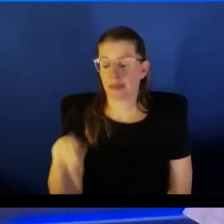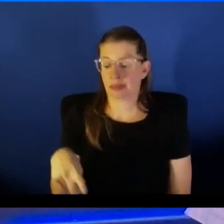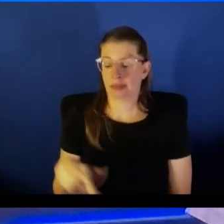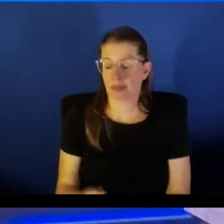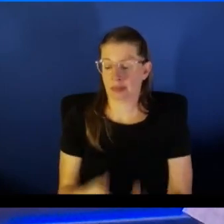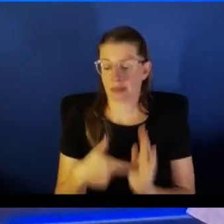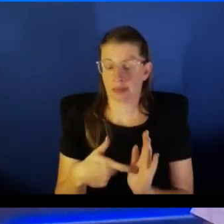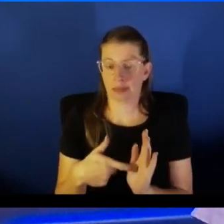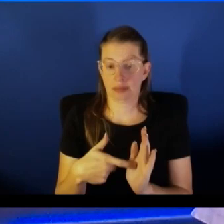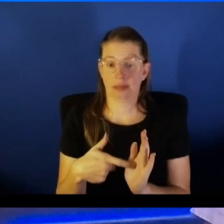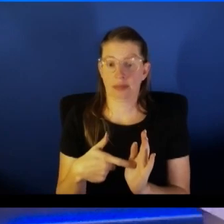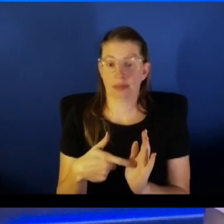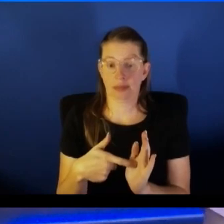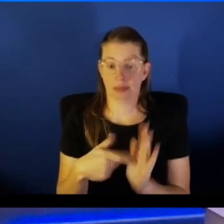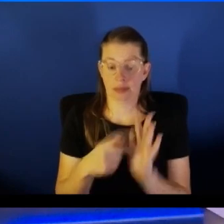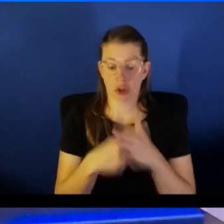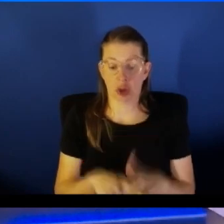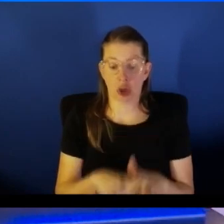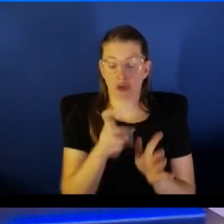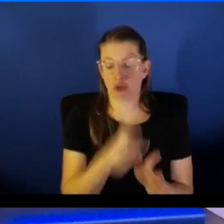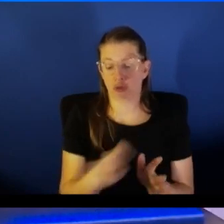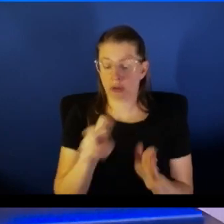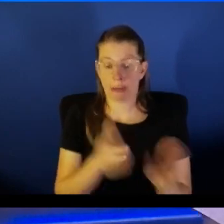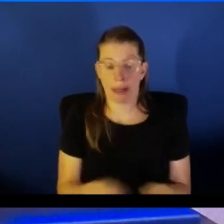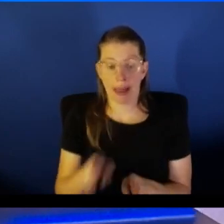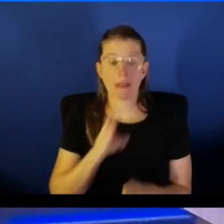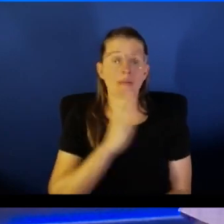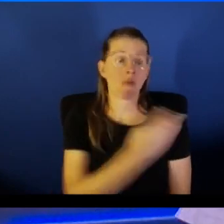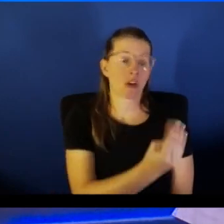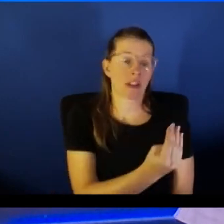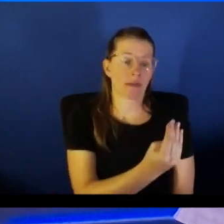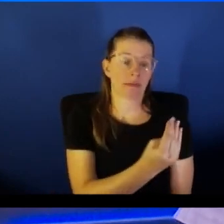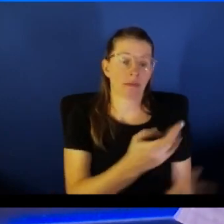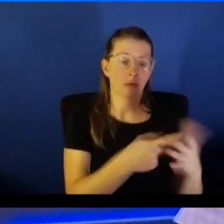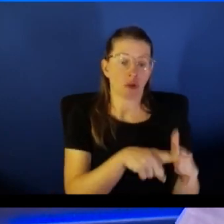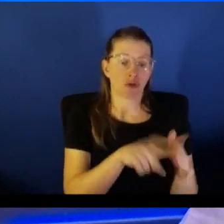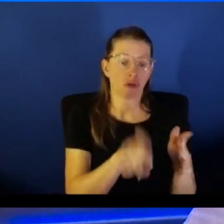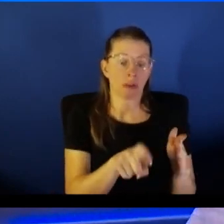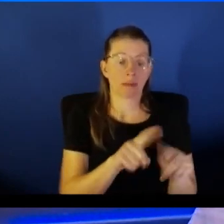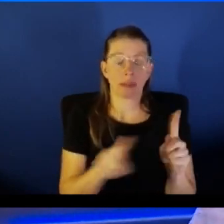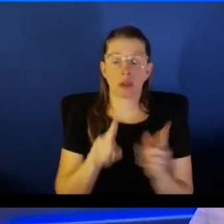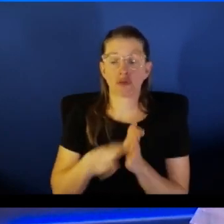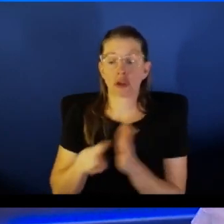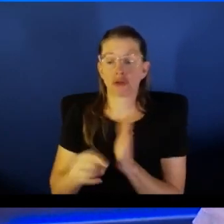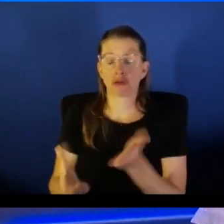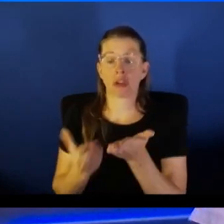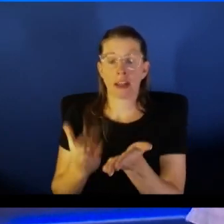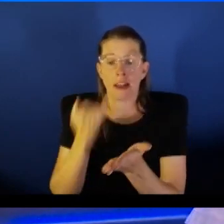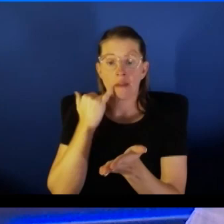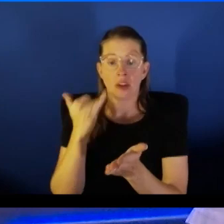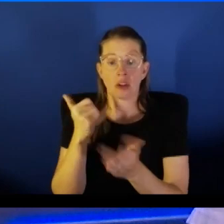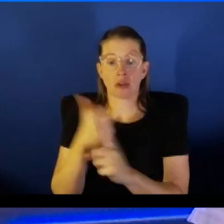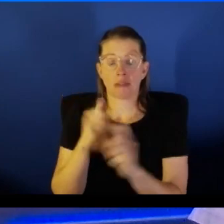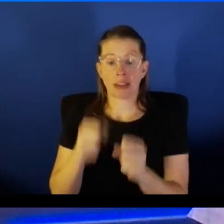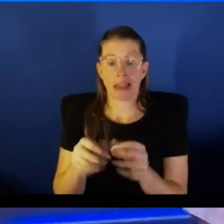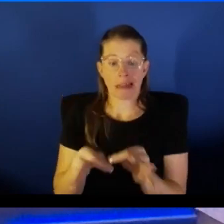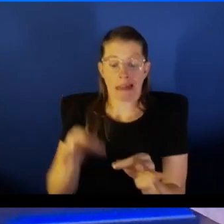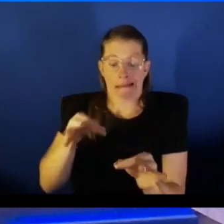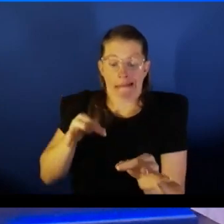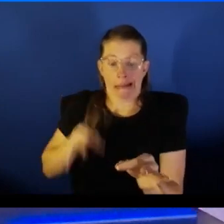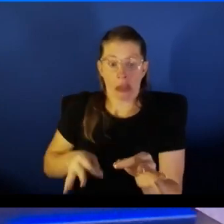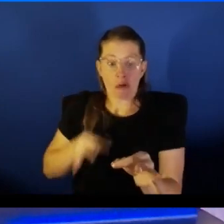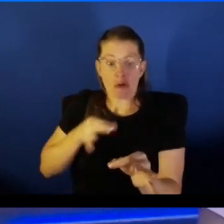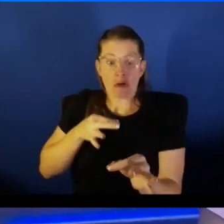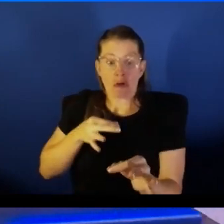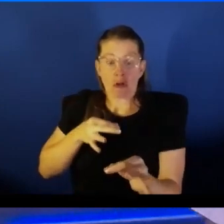start transitioning planning by the age of 14, but the research has suggested if you can start as early as possible, so